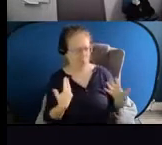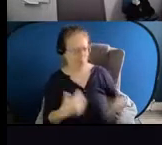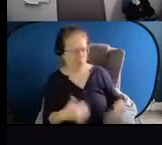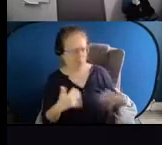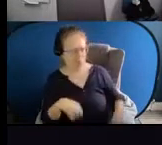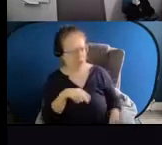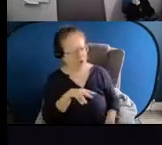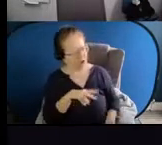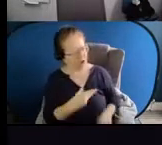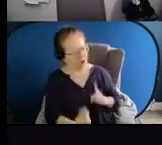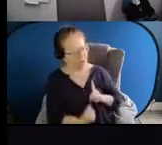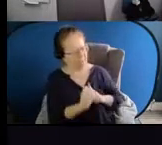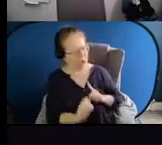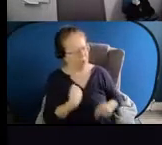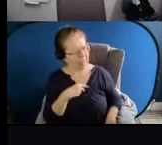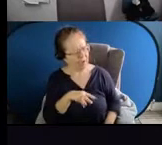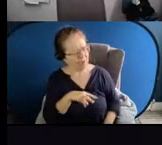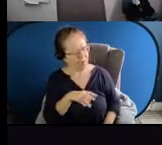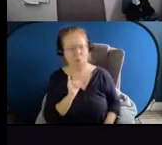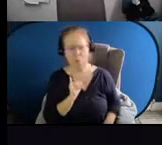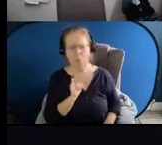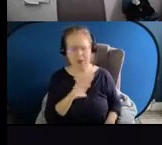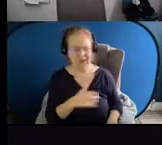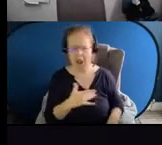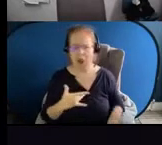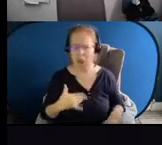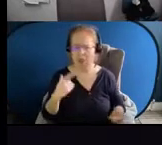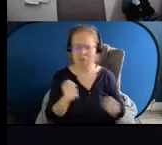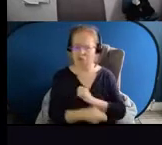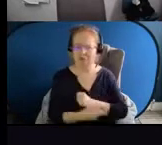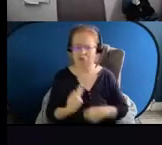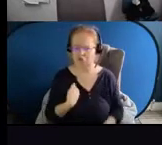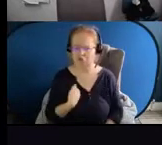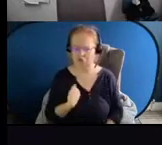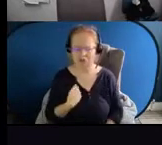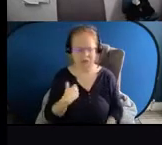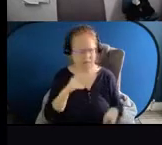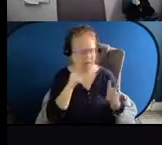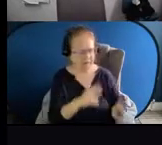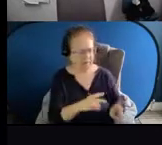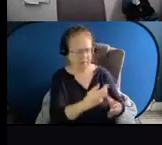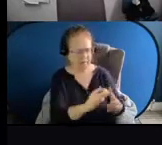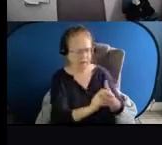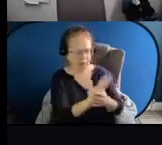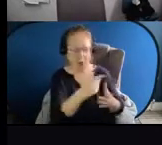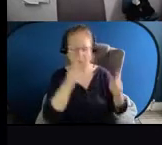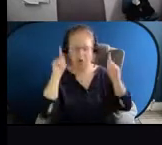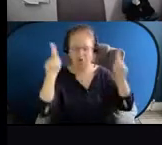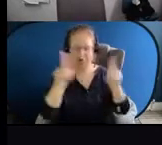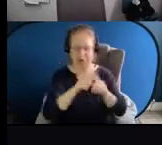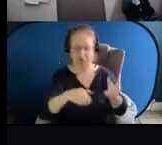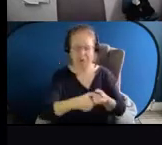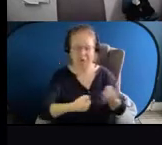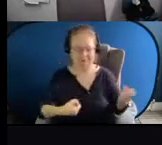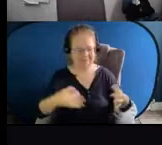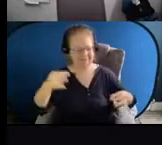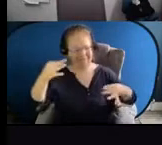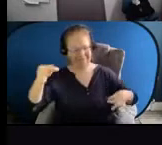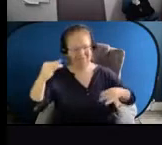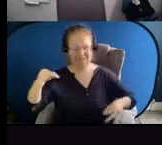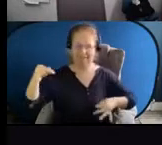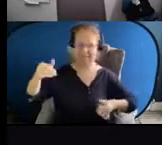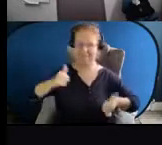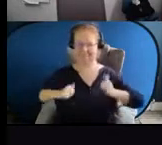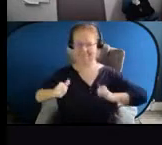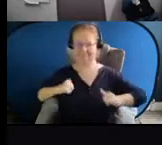amazing. But the most life-changing experiences were as we would watch these individuals graduate with a certificate at the end of this course